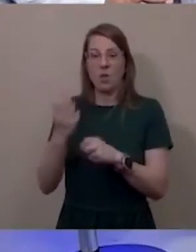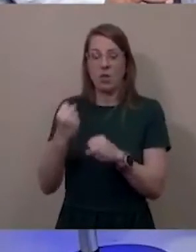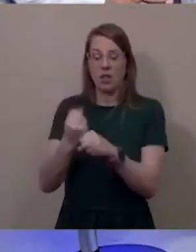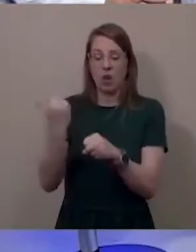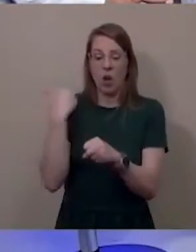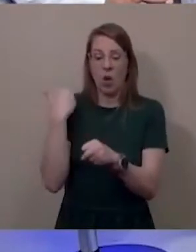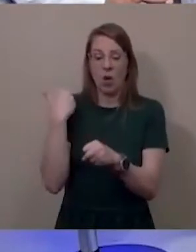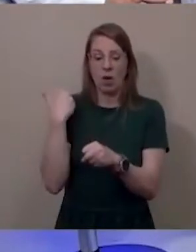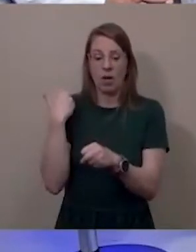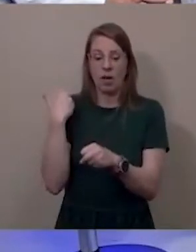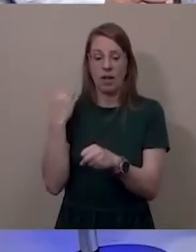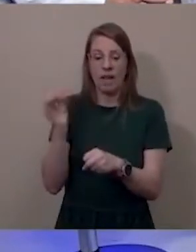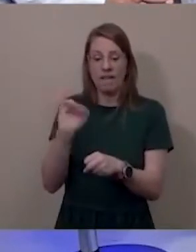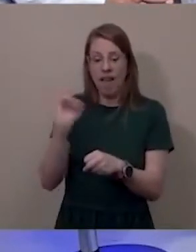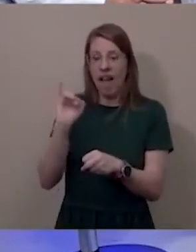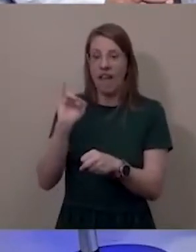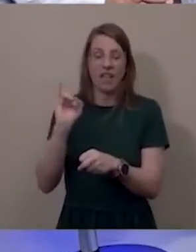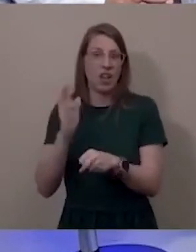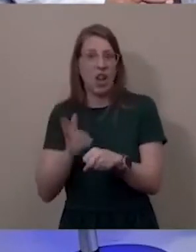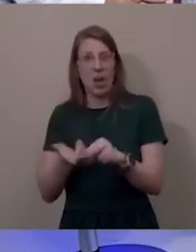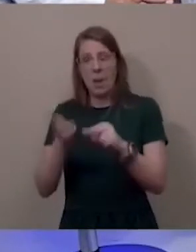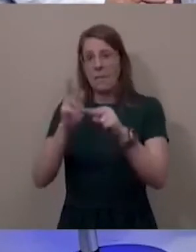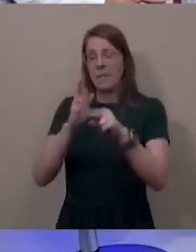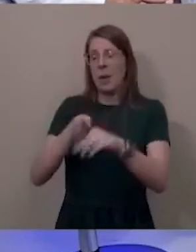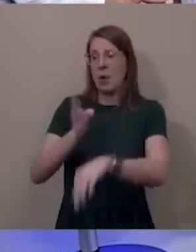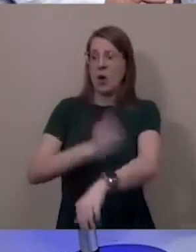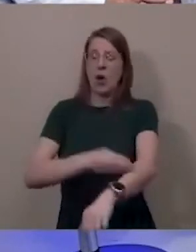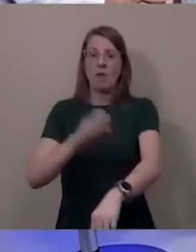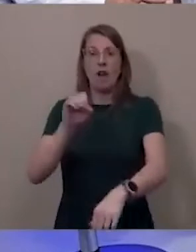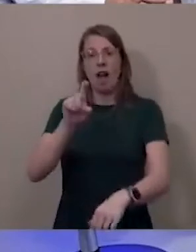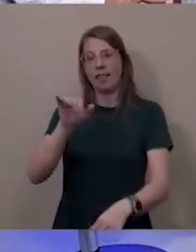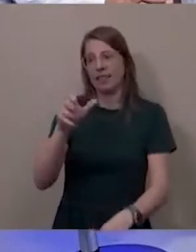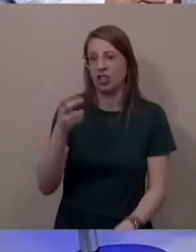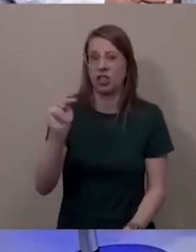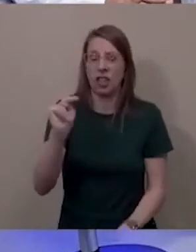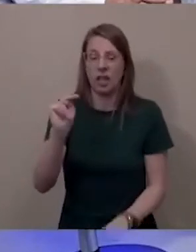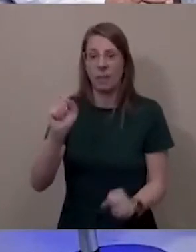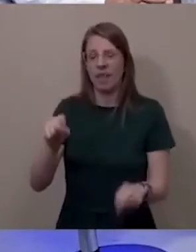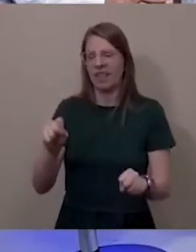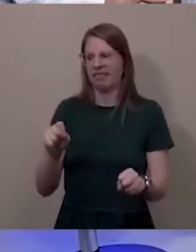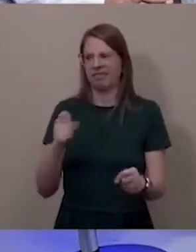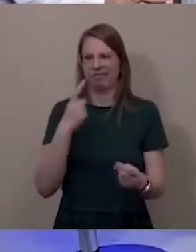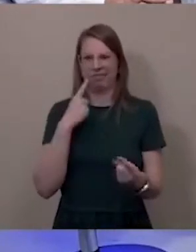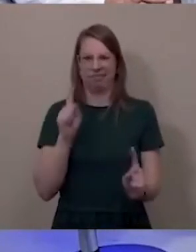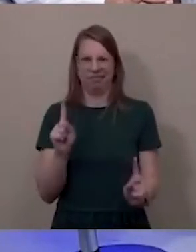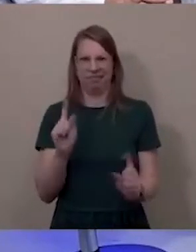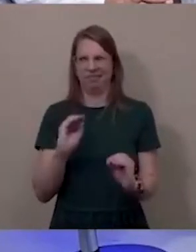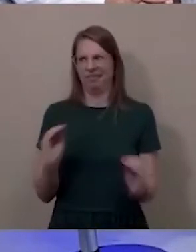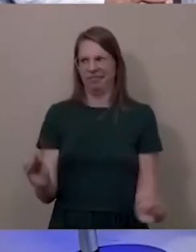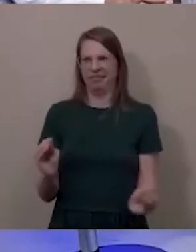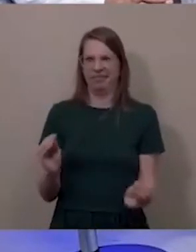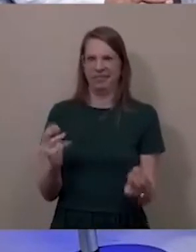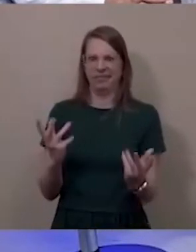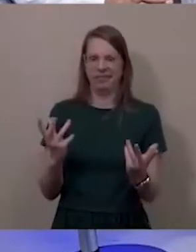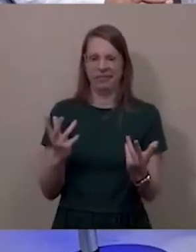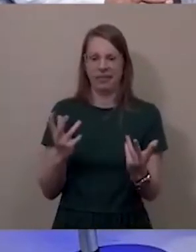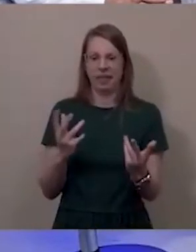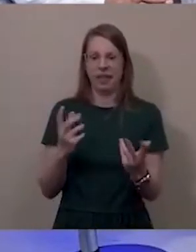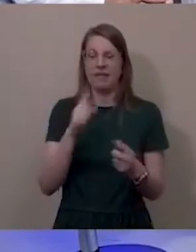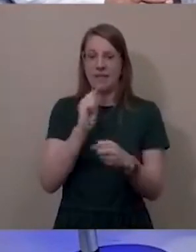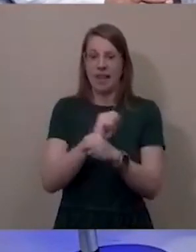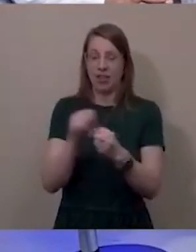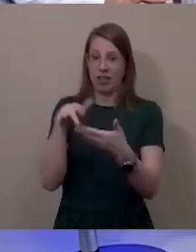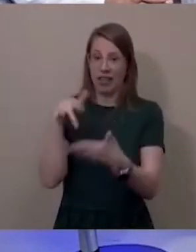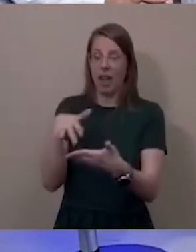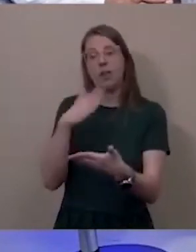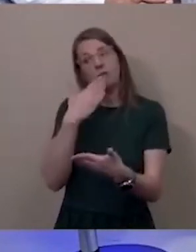reduces the amount of infection, improves your oxidant ability, blah, blah, blah, blah, and then, yeah, it didn't do anything. So we're actually studying it. Well, good